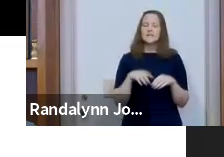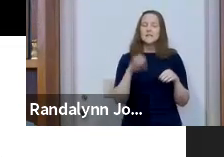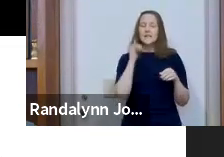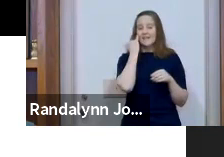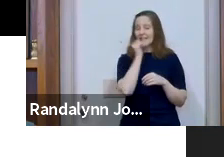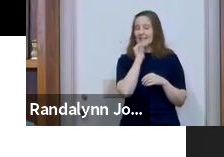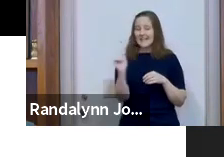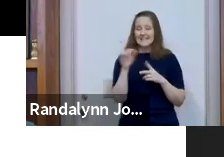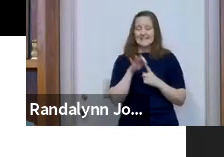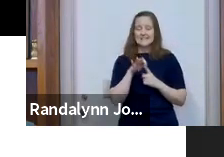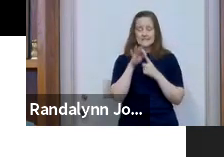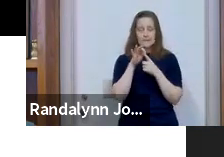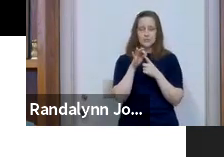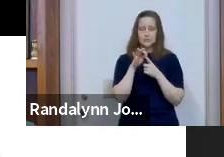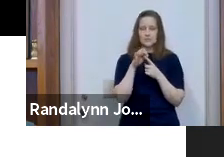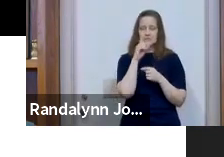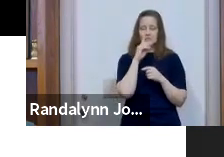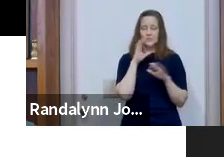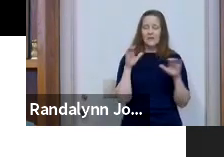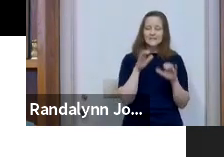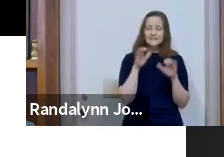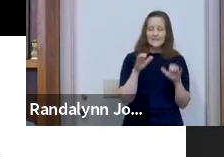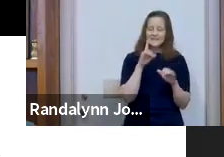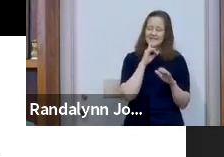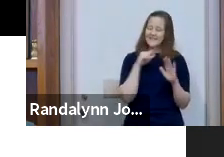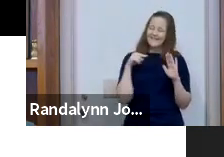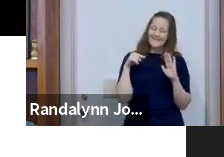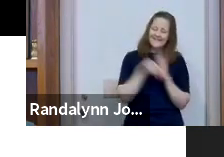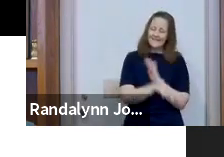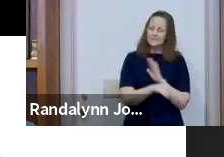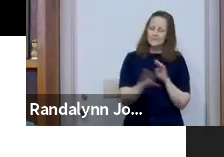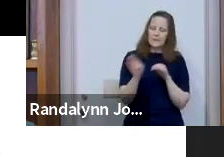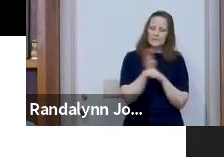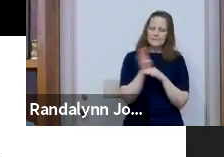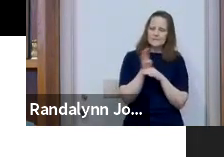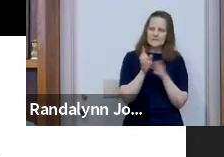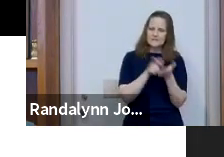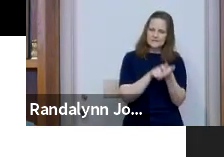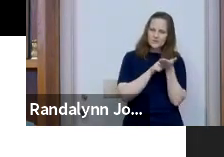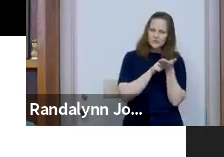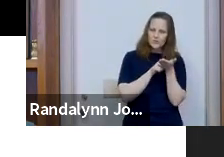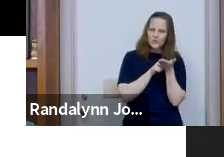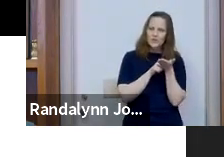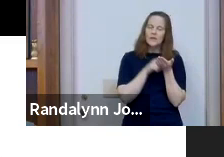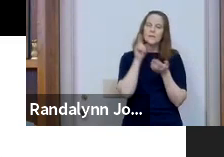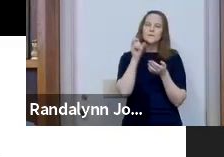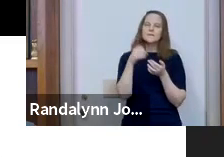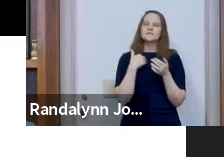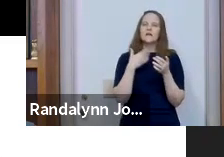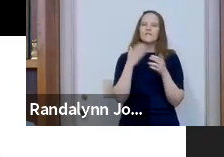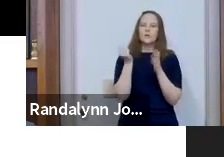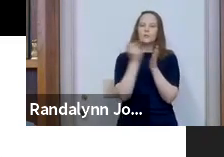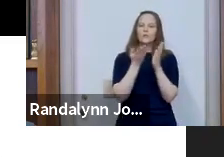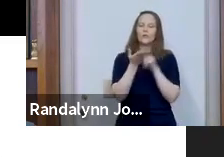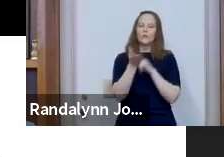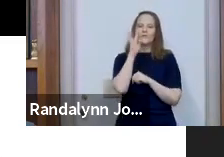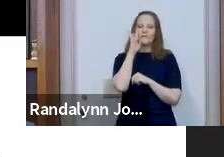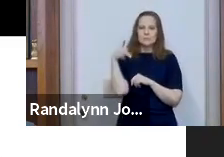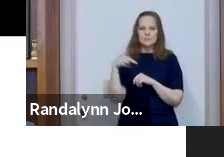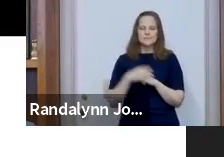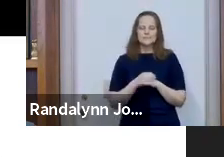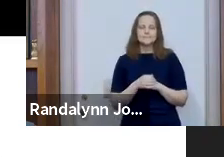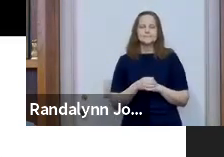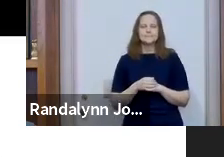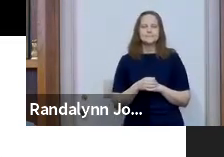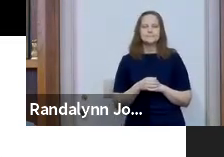exceptions, and this would be for activities that are absolutely business essential, those need approval through the vice president. And finally,